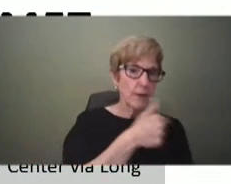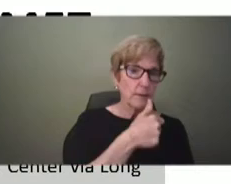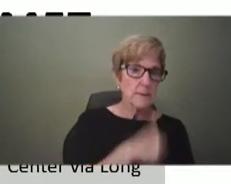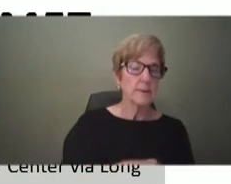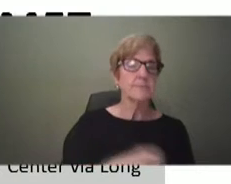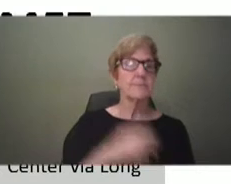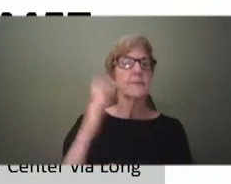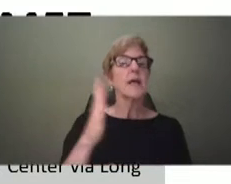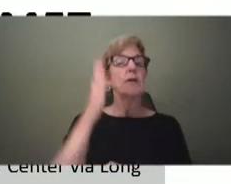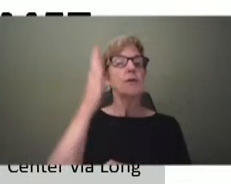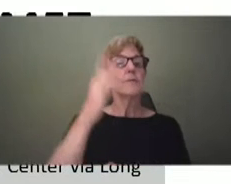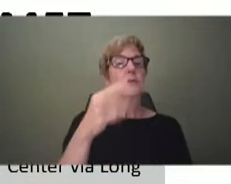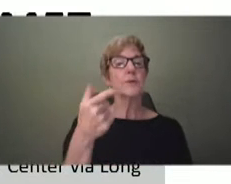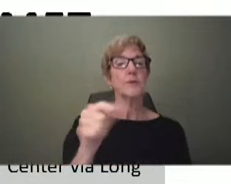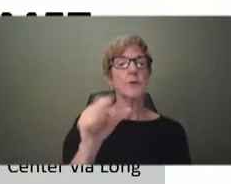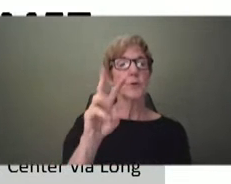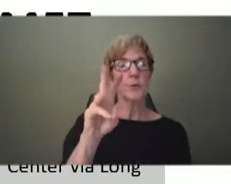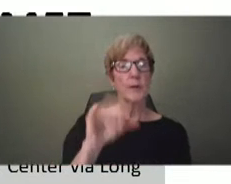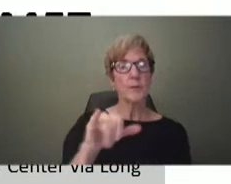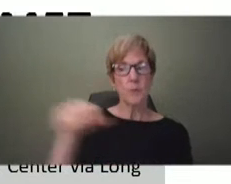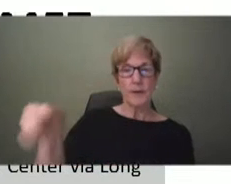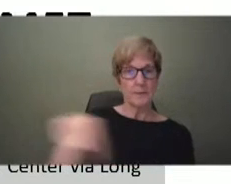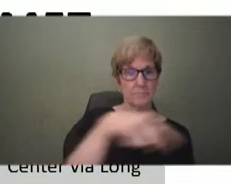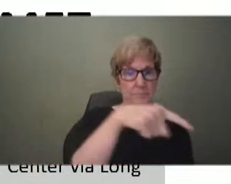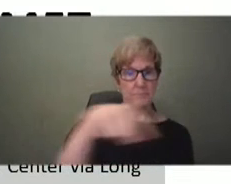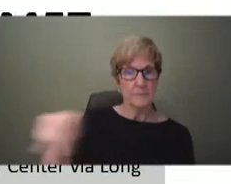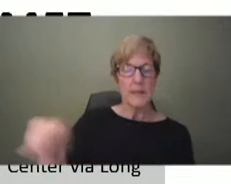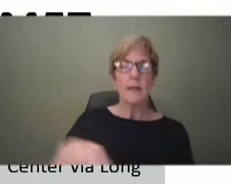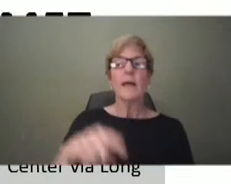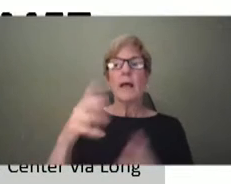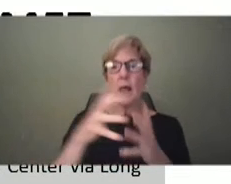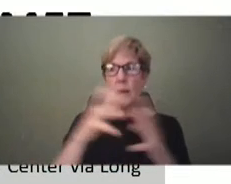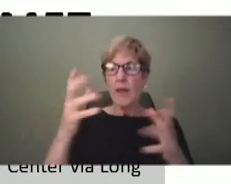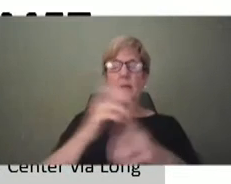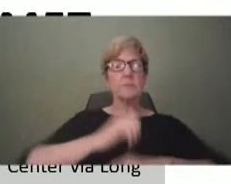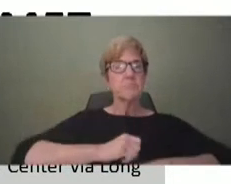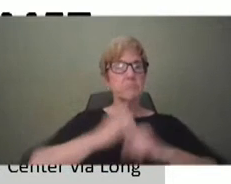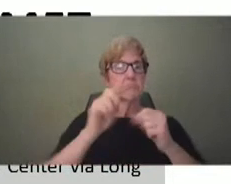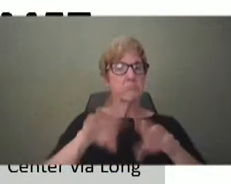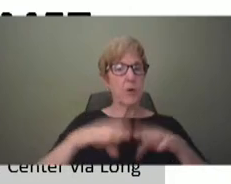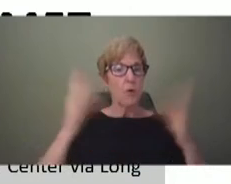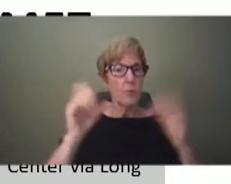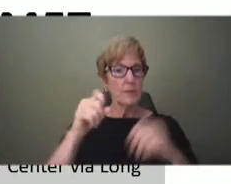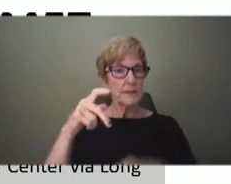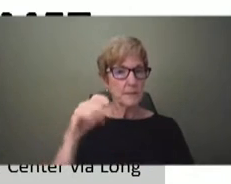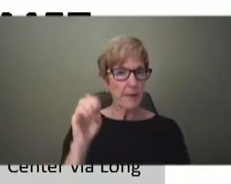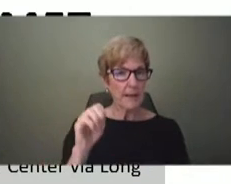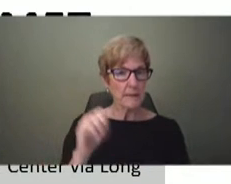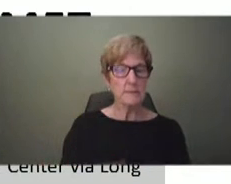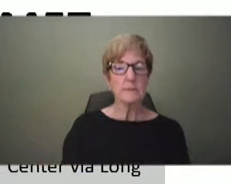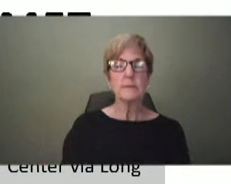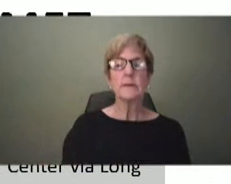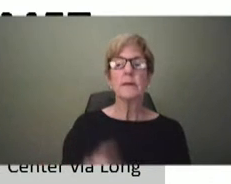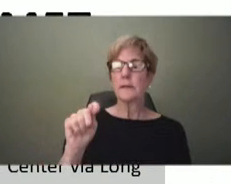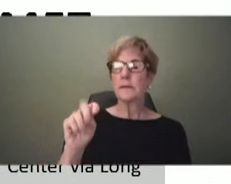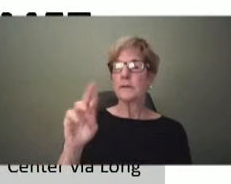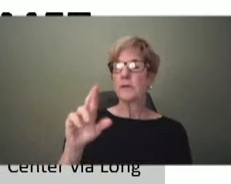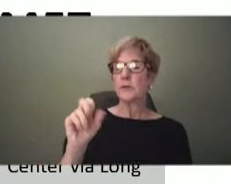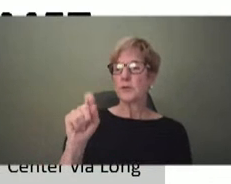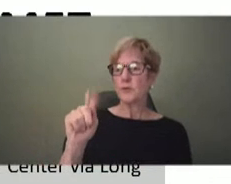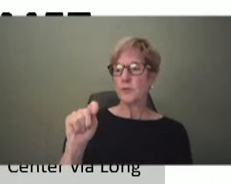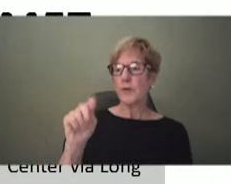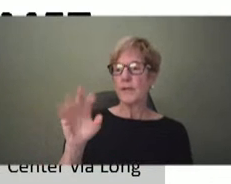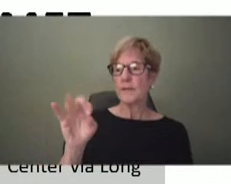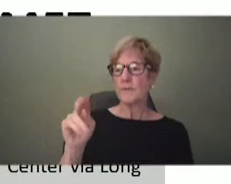Greenway the commitment to a large component of open space uh the Housing Trust Fund contribution the